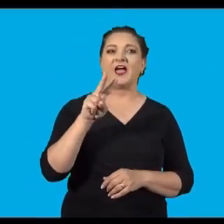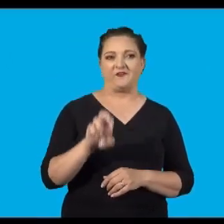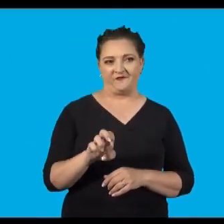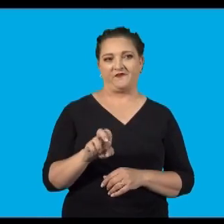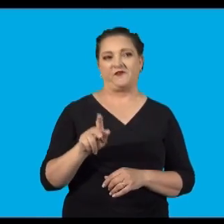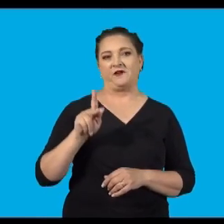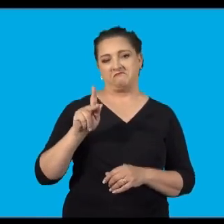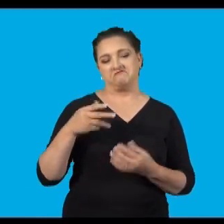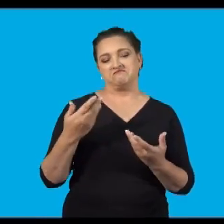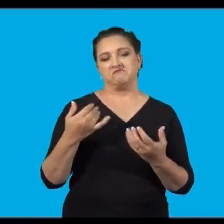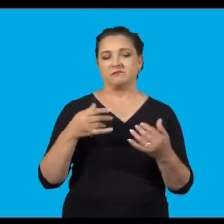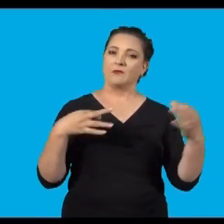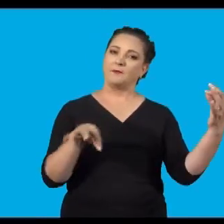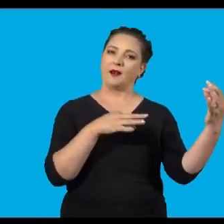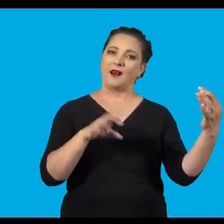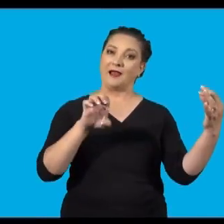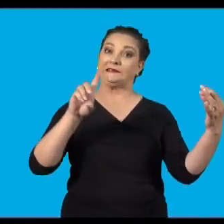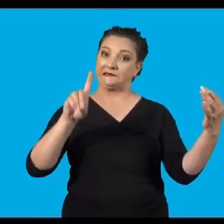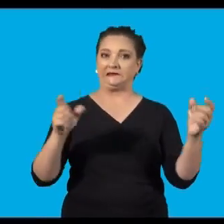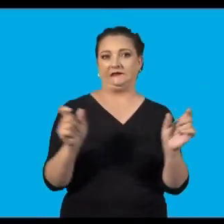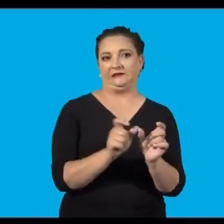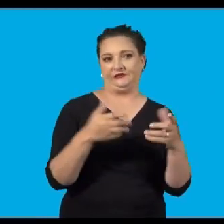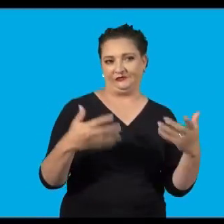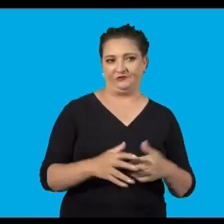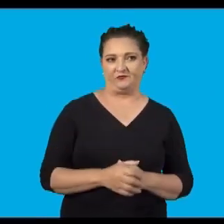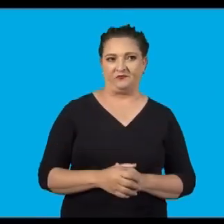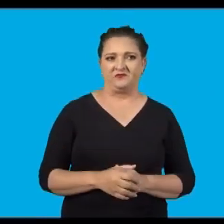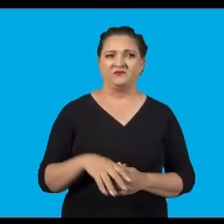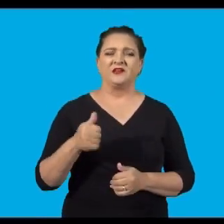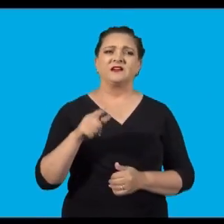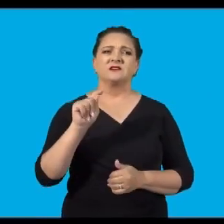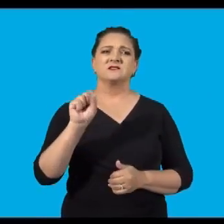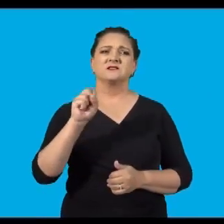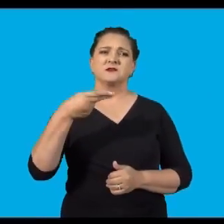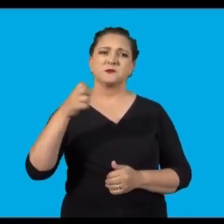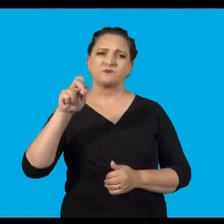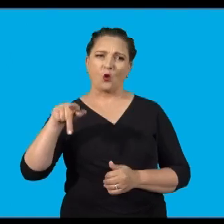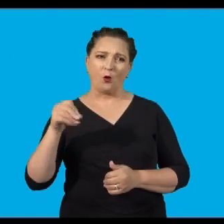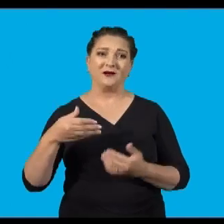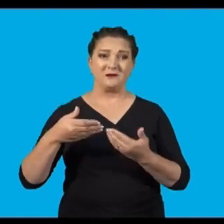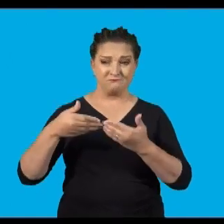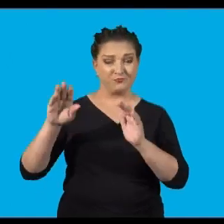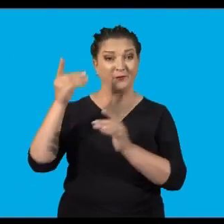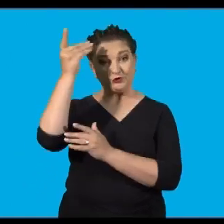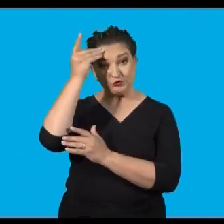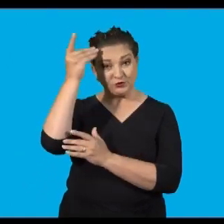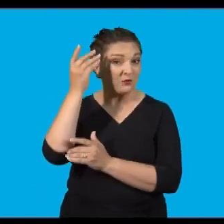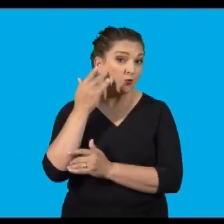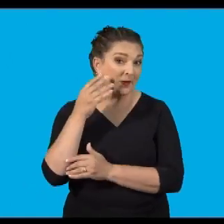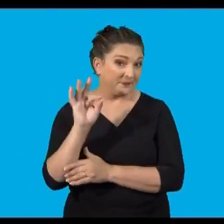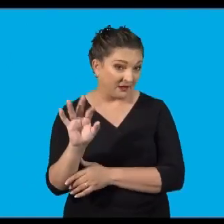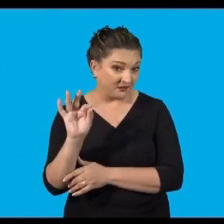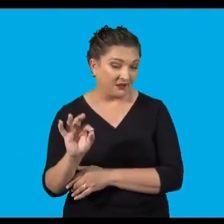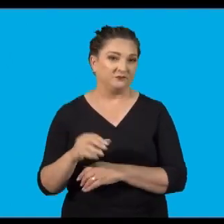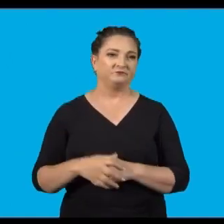played. Perfectly answered for you. All right. Tsepo leaves for Durban on Monday in the past tense. All